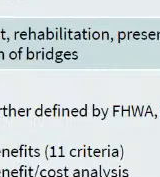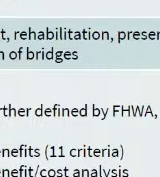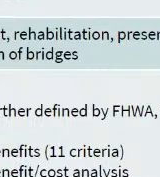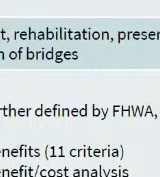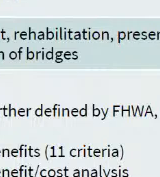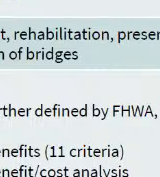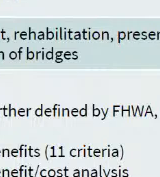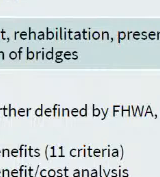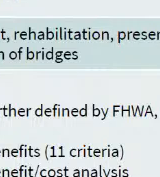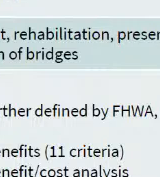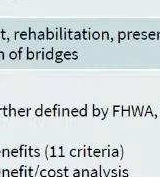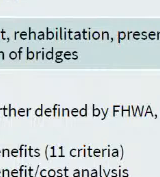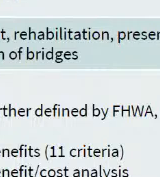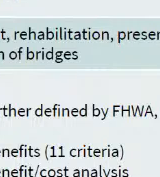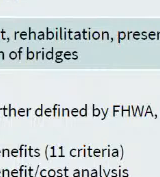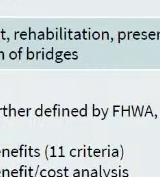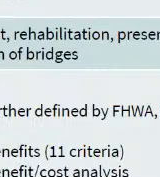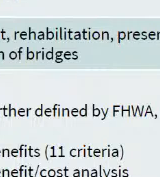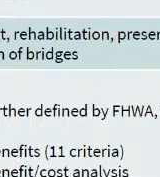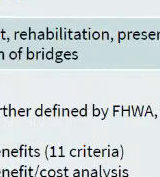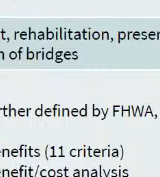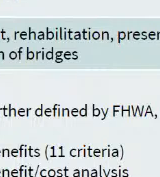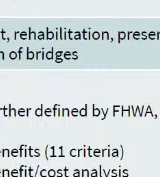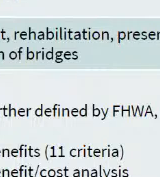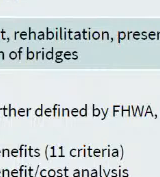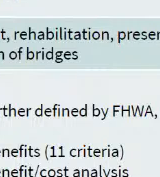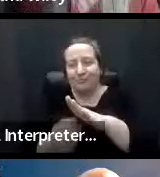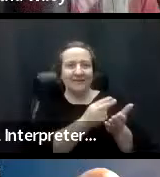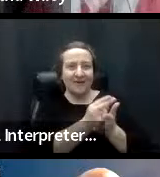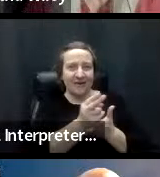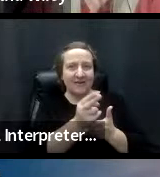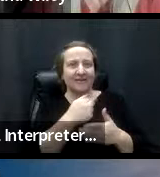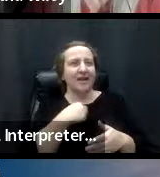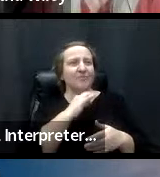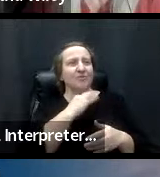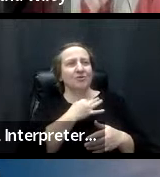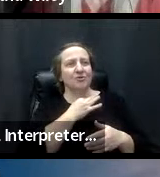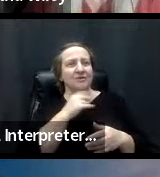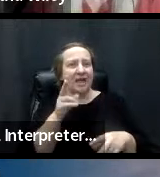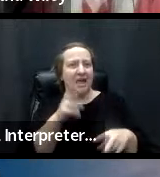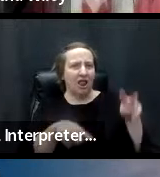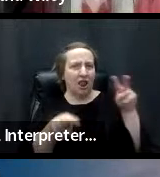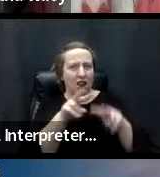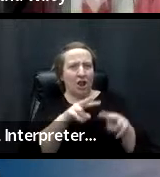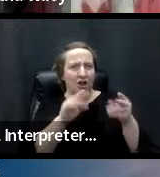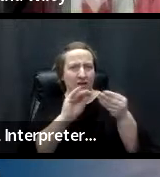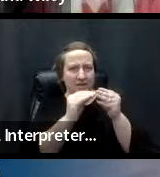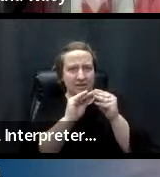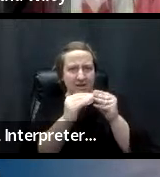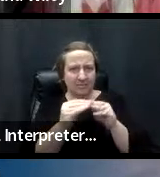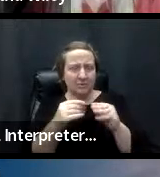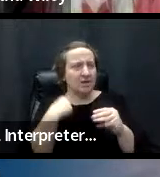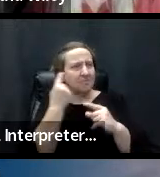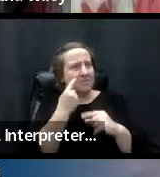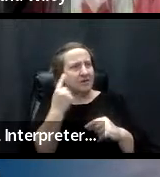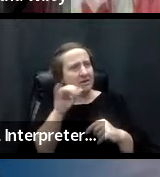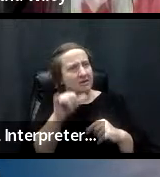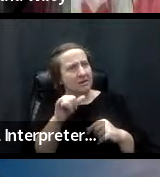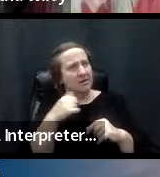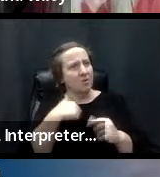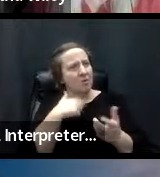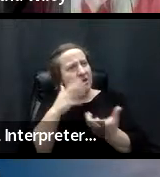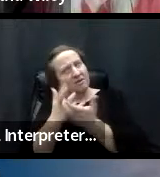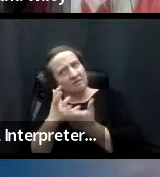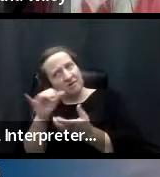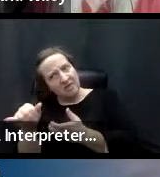quick question. And it's not an easy one, I'll be honest with you. I'm just curious, as I look at these numbers, I'm thinking, oh, would we kind of fit